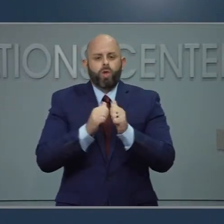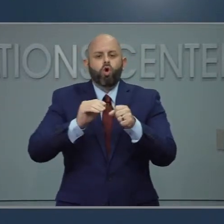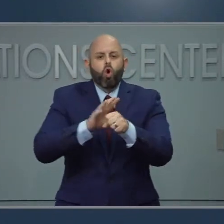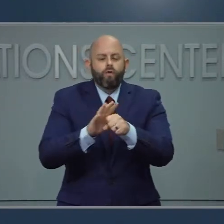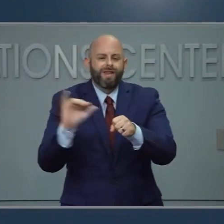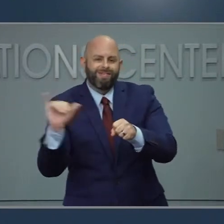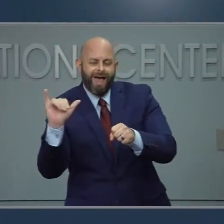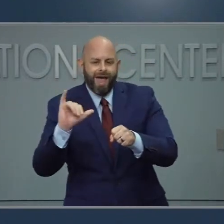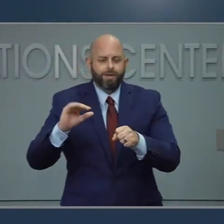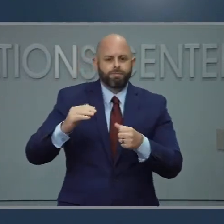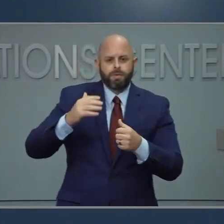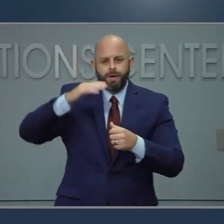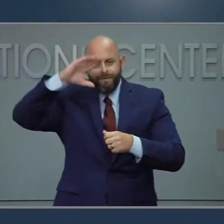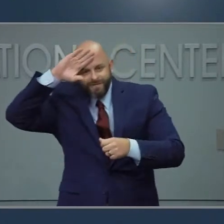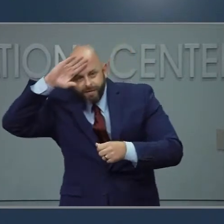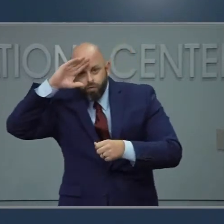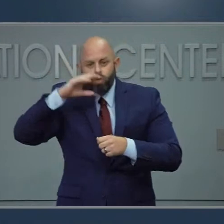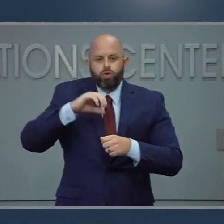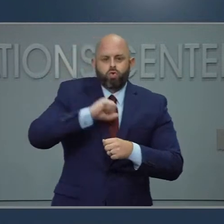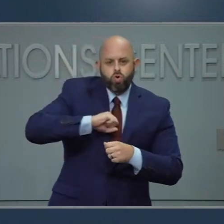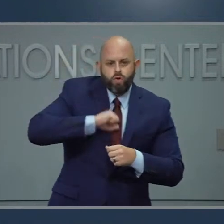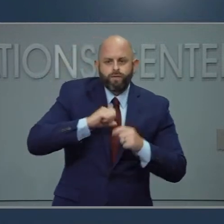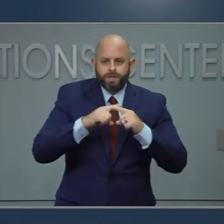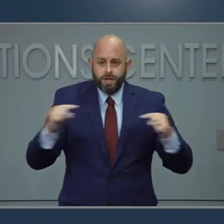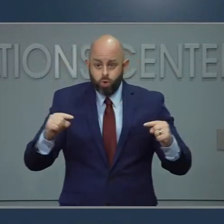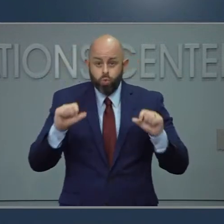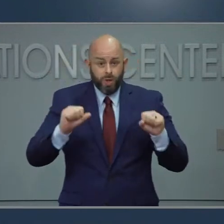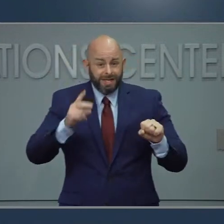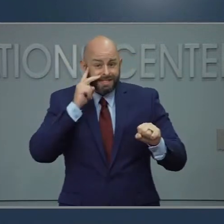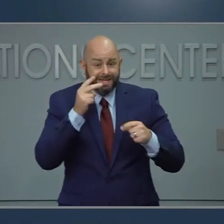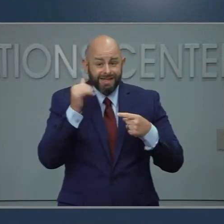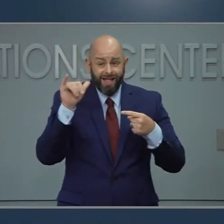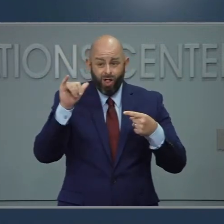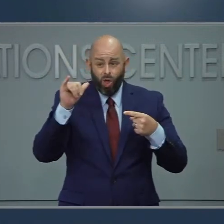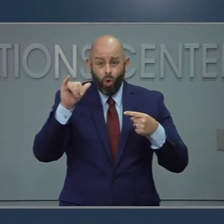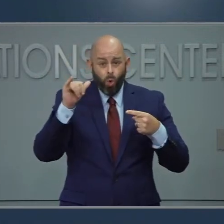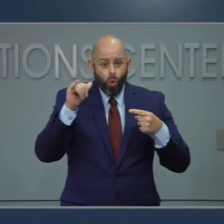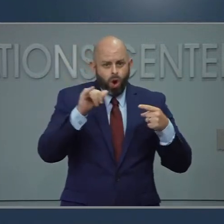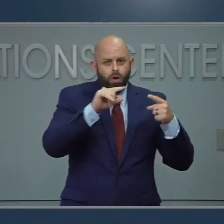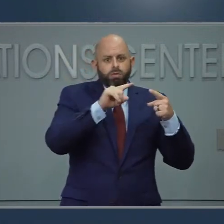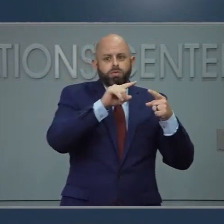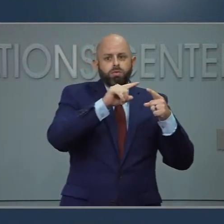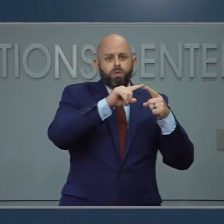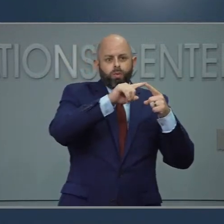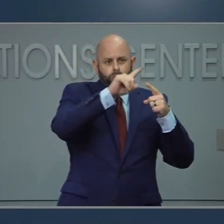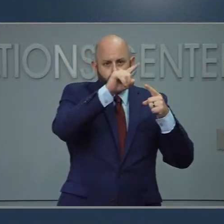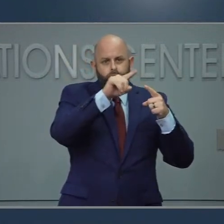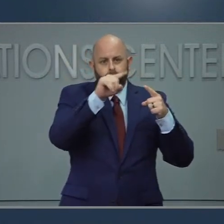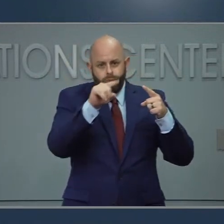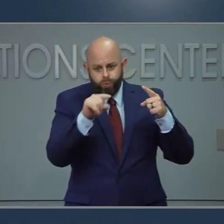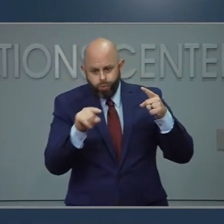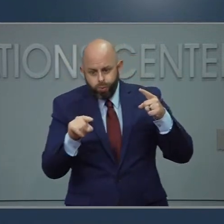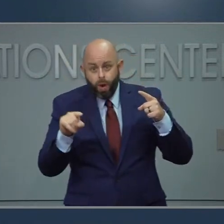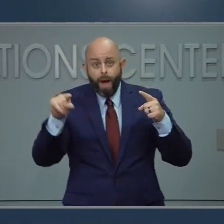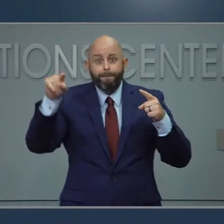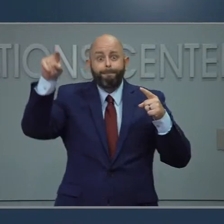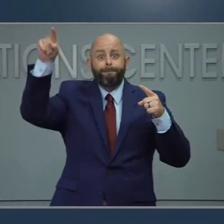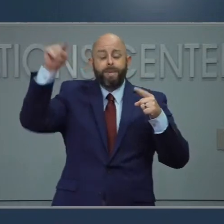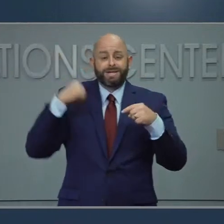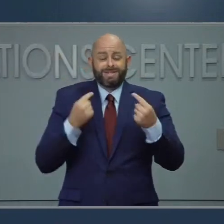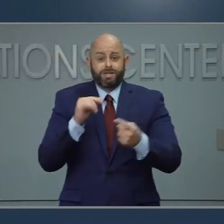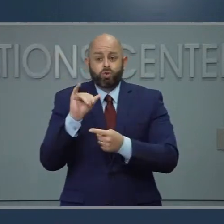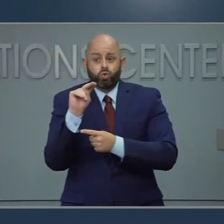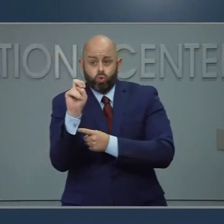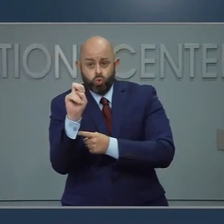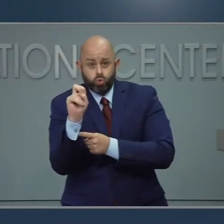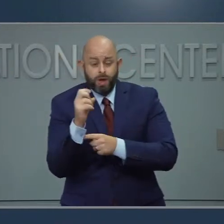detection mechanism, and you can see, when looking at the yellow line, that it's been trending up since the end of June. It's still below the blue